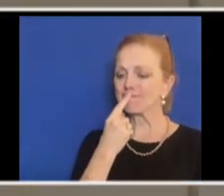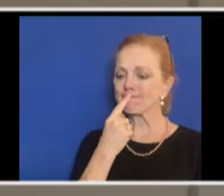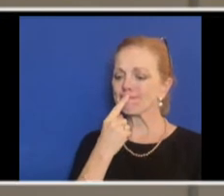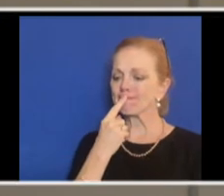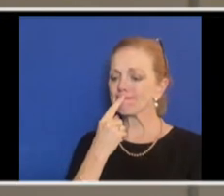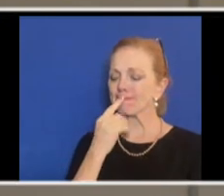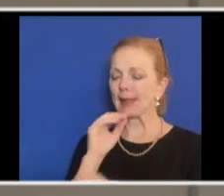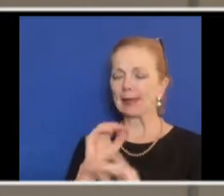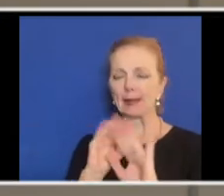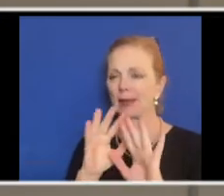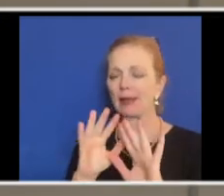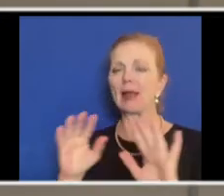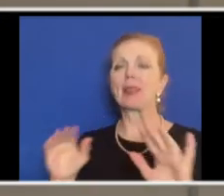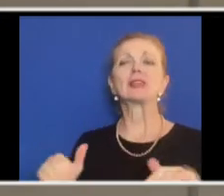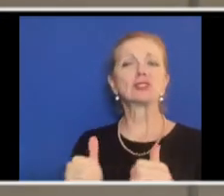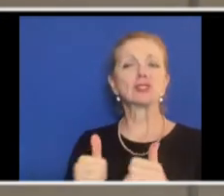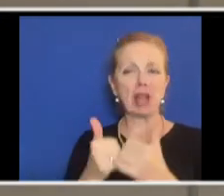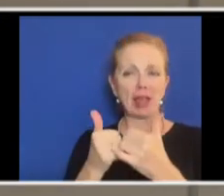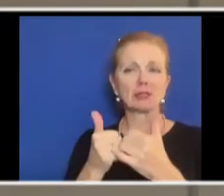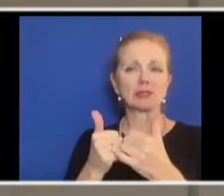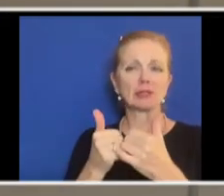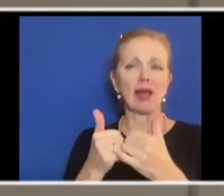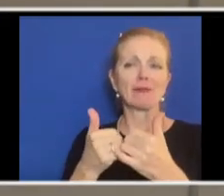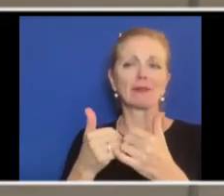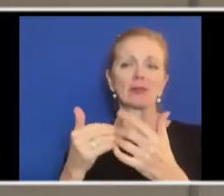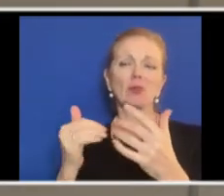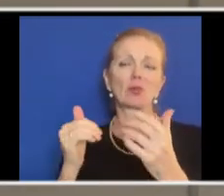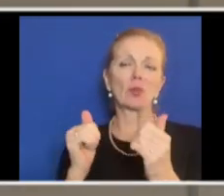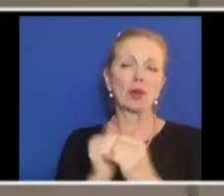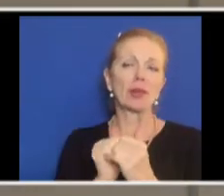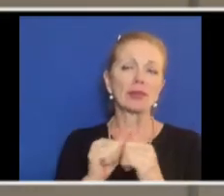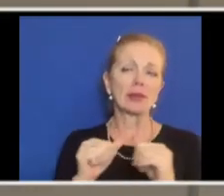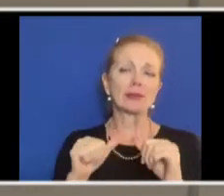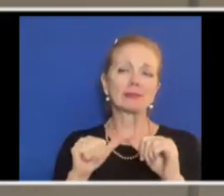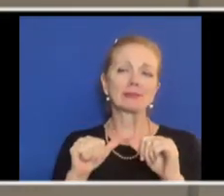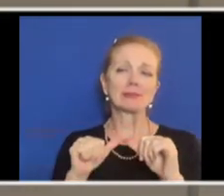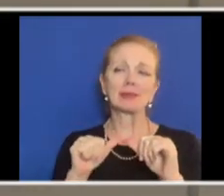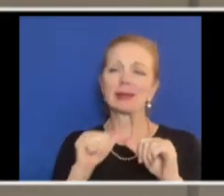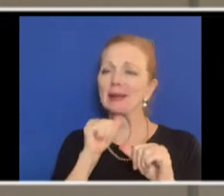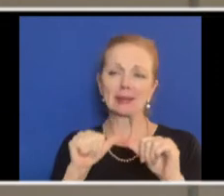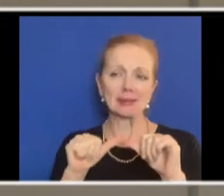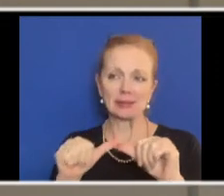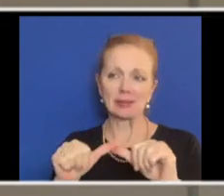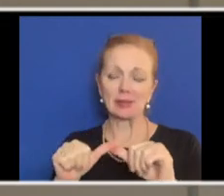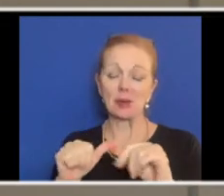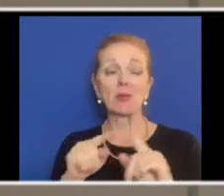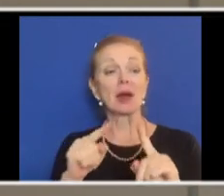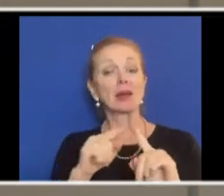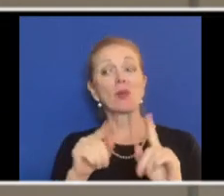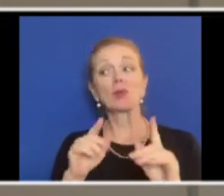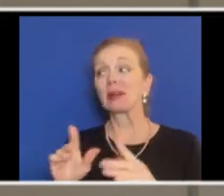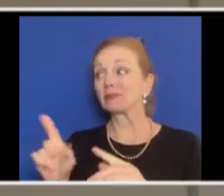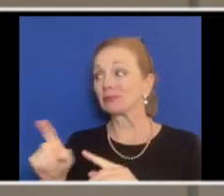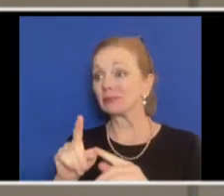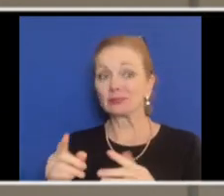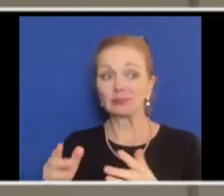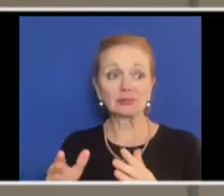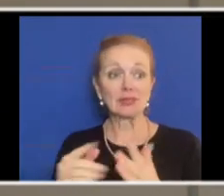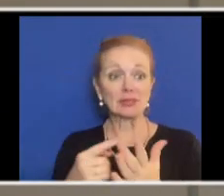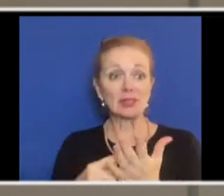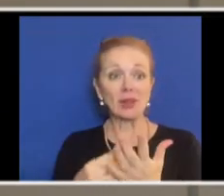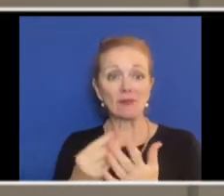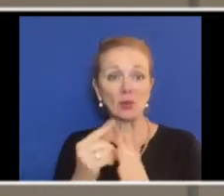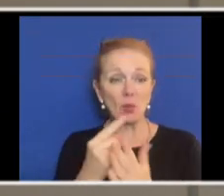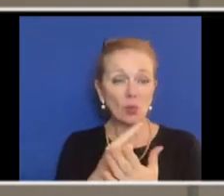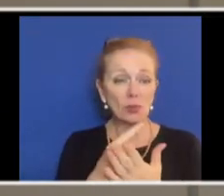the challenge the challenge I have is the challenge I have with the inconsistency but I also want my colleagues to think about as we're getting ready to have a discussion in a couple of weeks